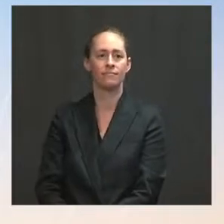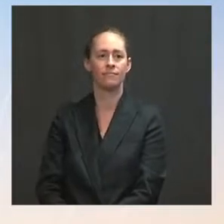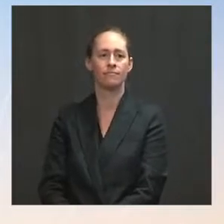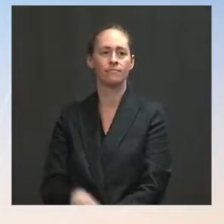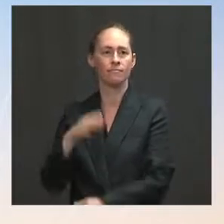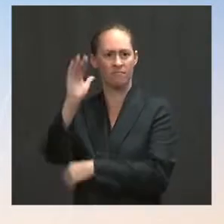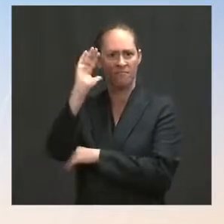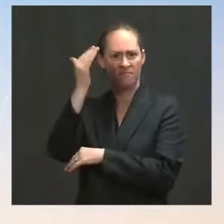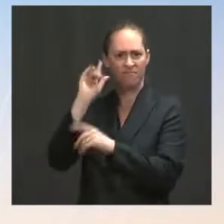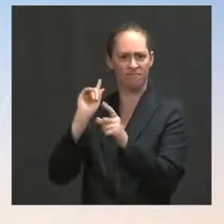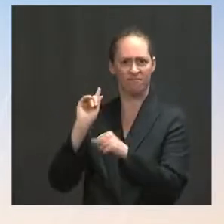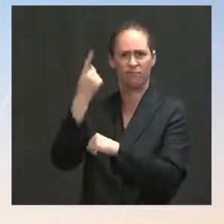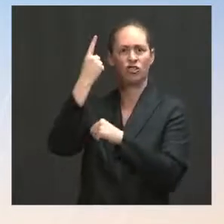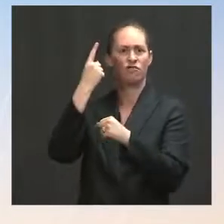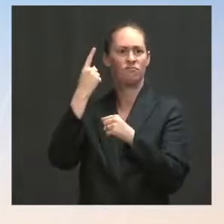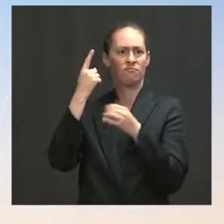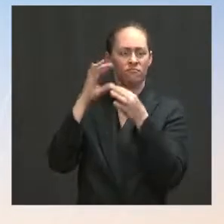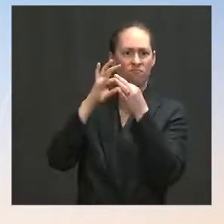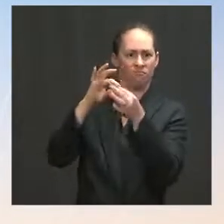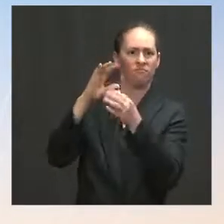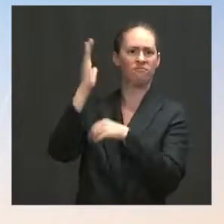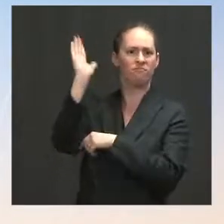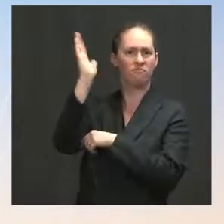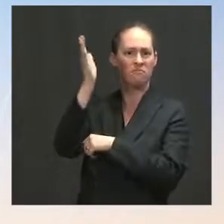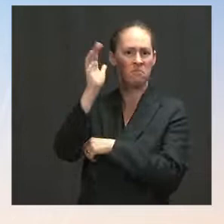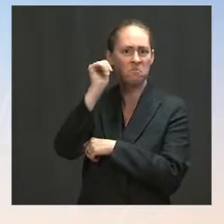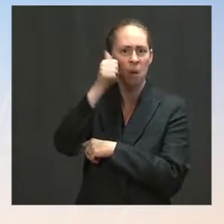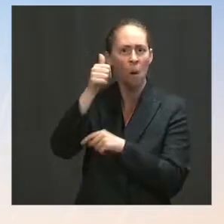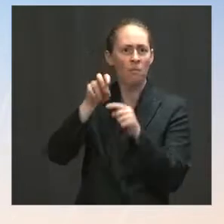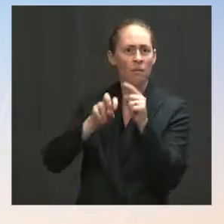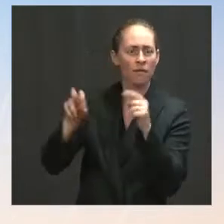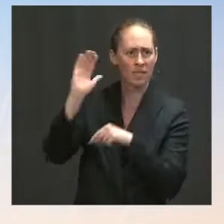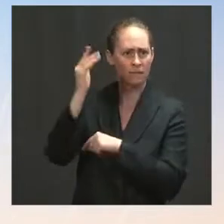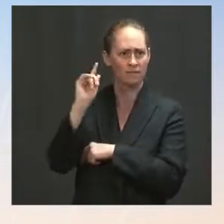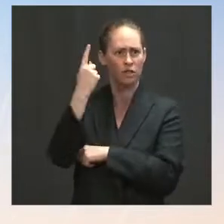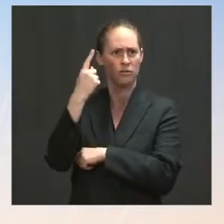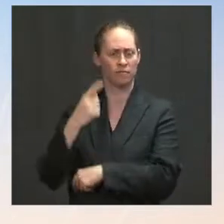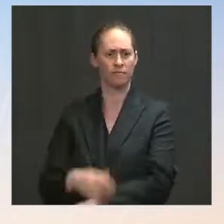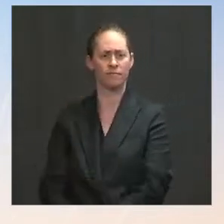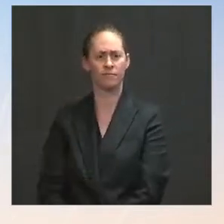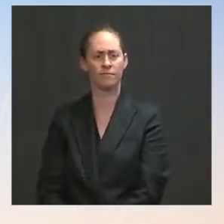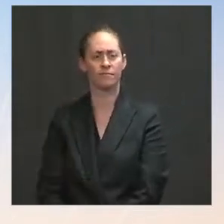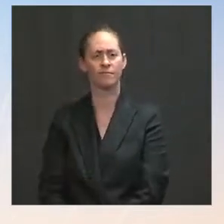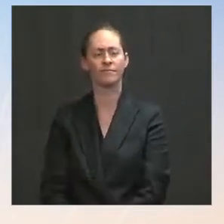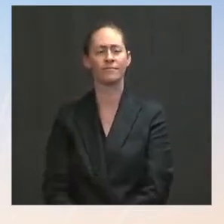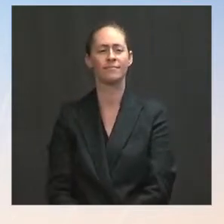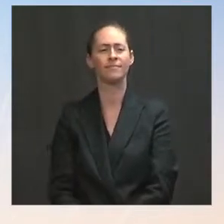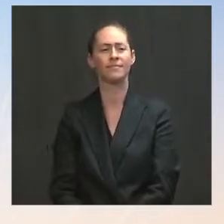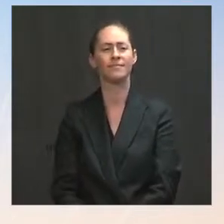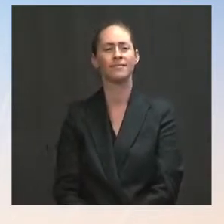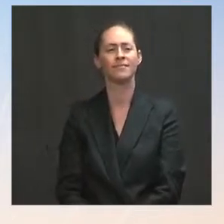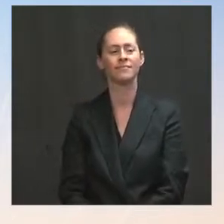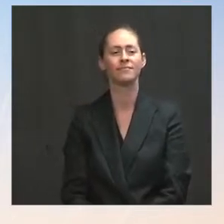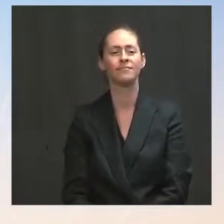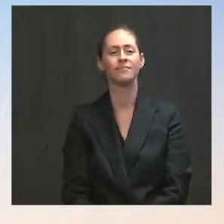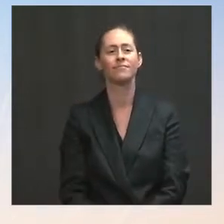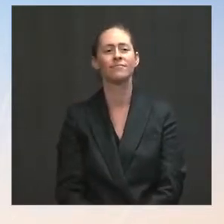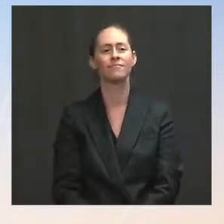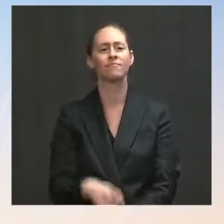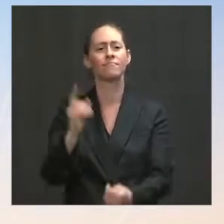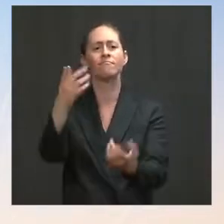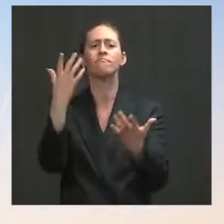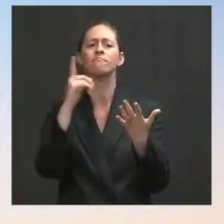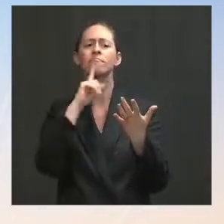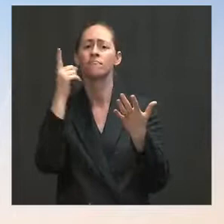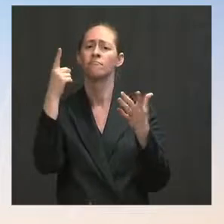country? Well, I think he's been clear, and I think he's told all of you that expanding the right to vote, the